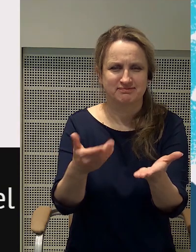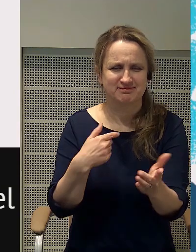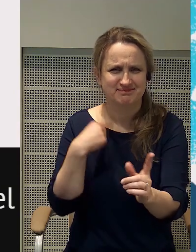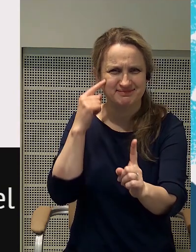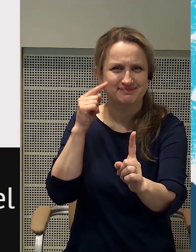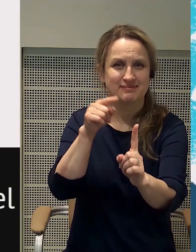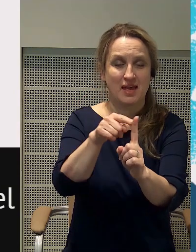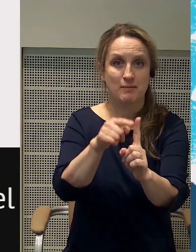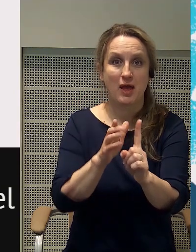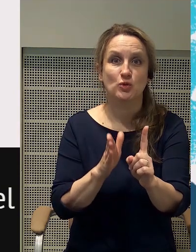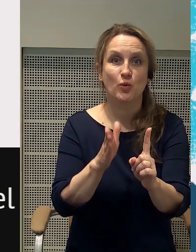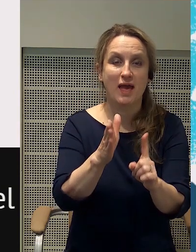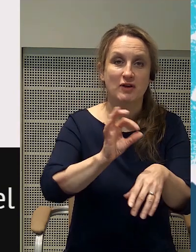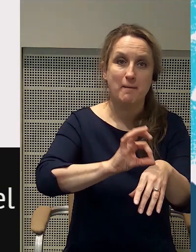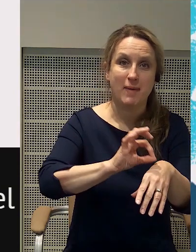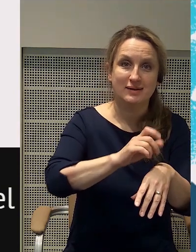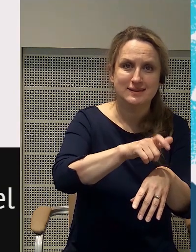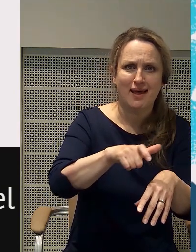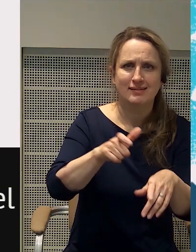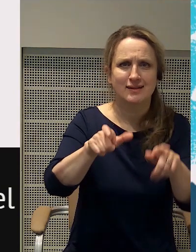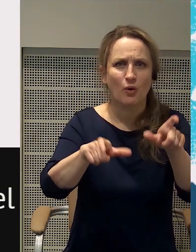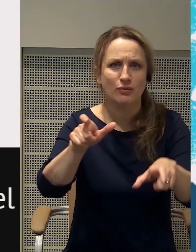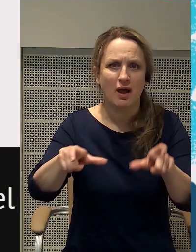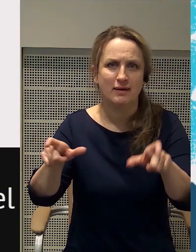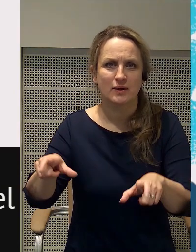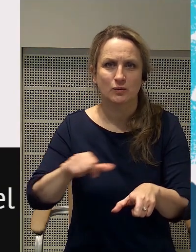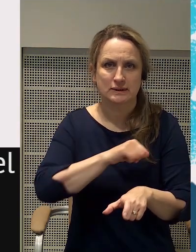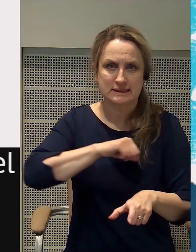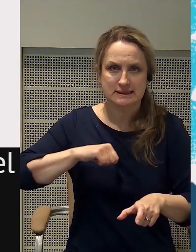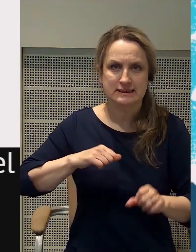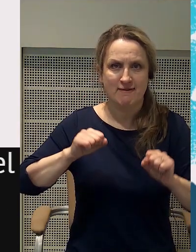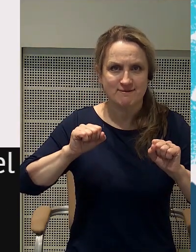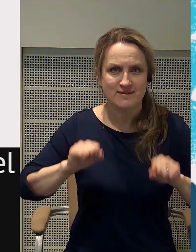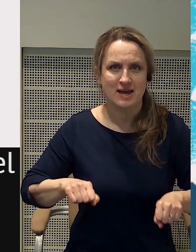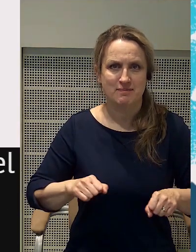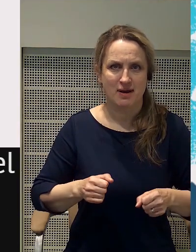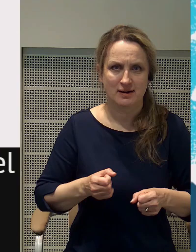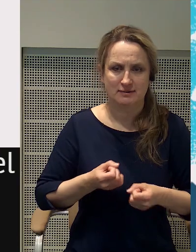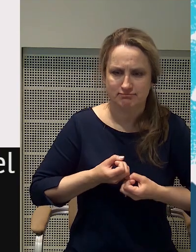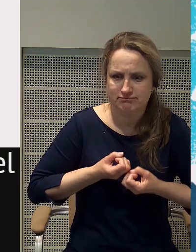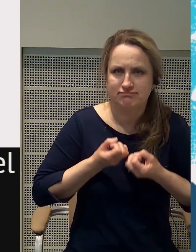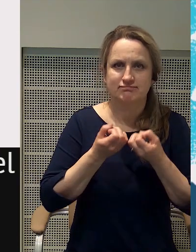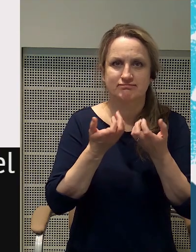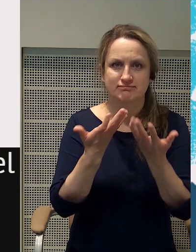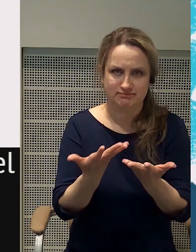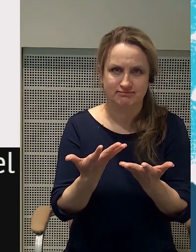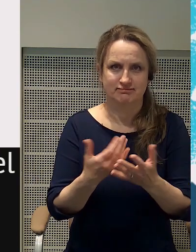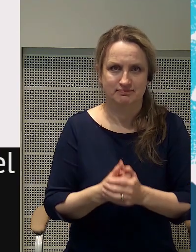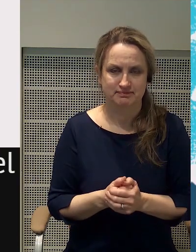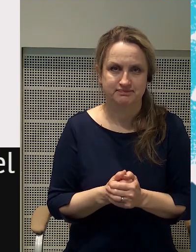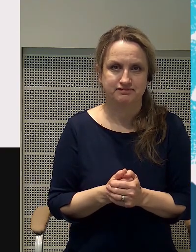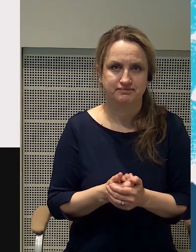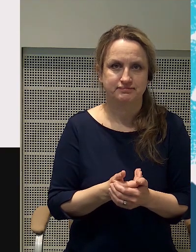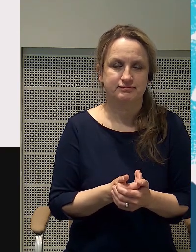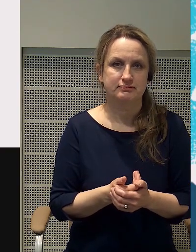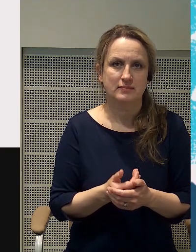and use of medicines. Our services, well, we basically